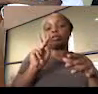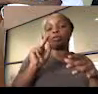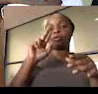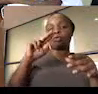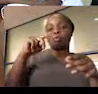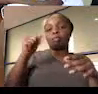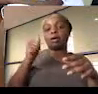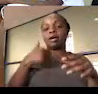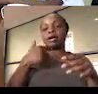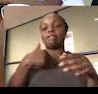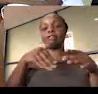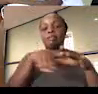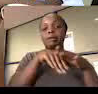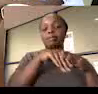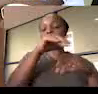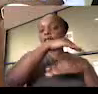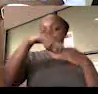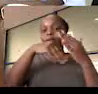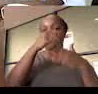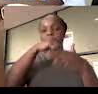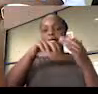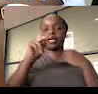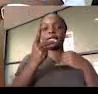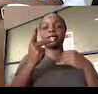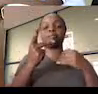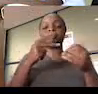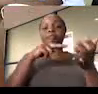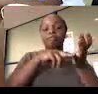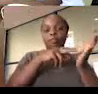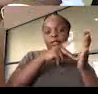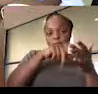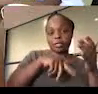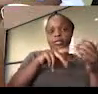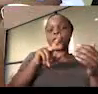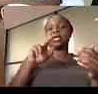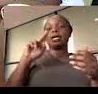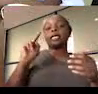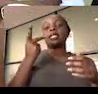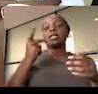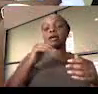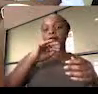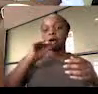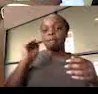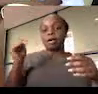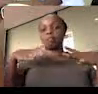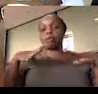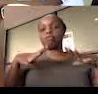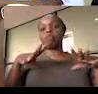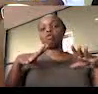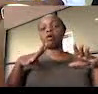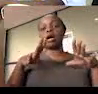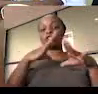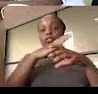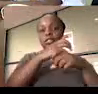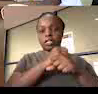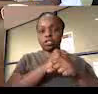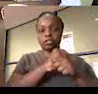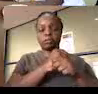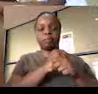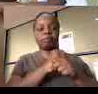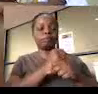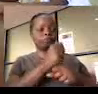Kenya. Yes. Yes. So Kupa is the Kenya. Urban People Association. Wow. Yes. You are one of the founders